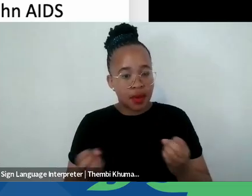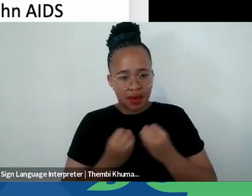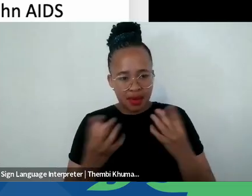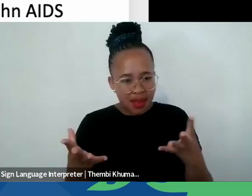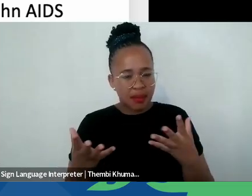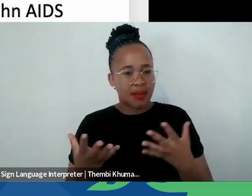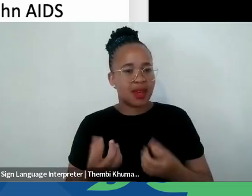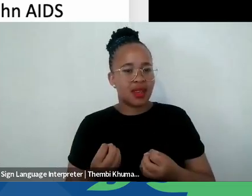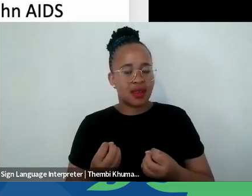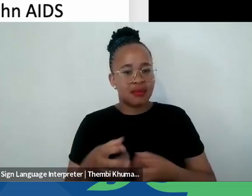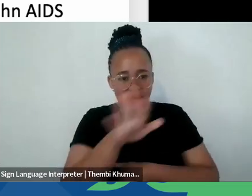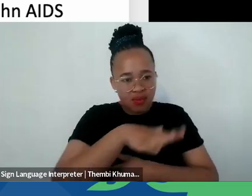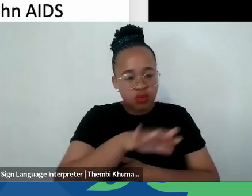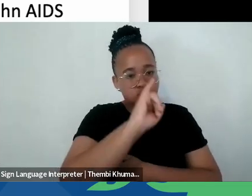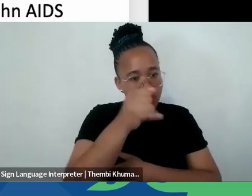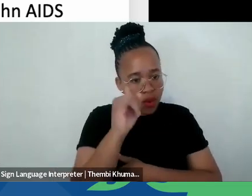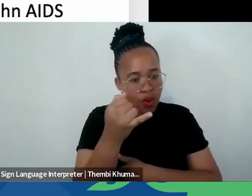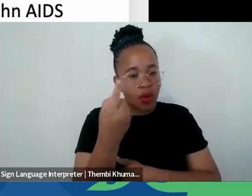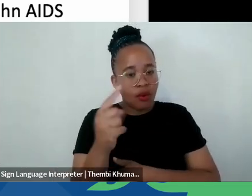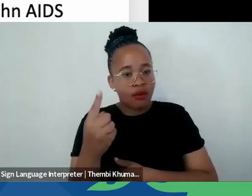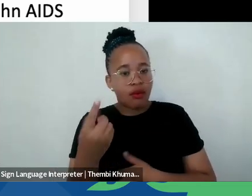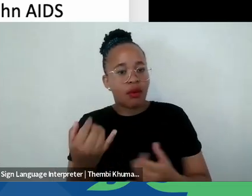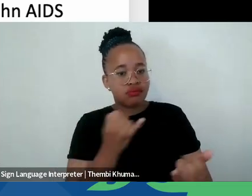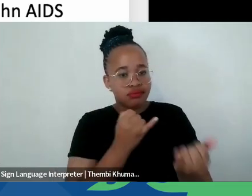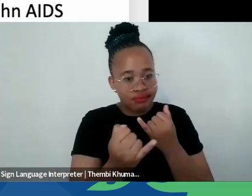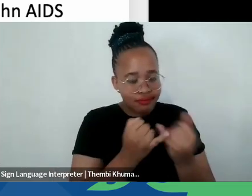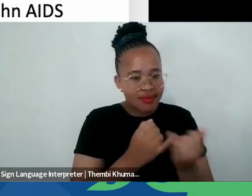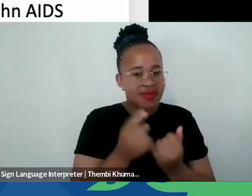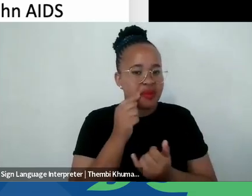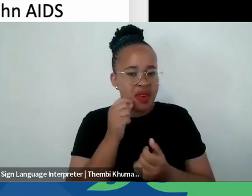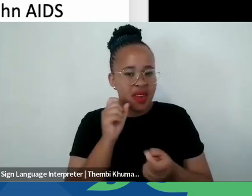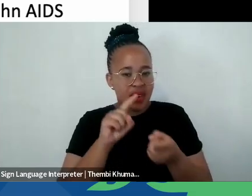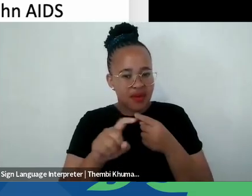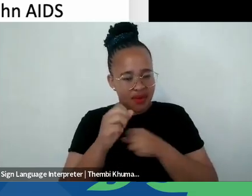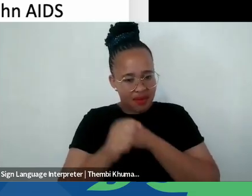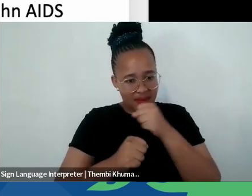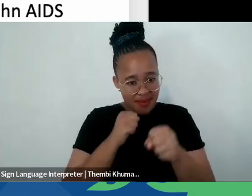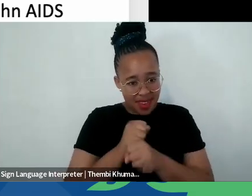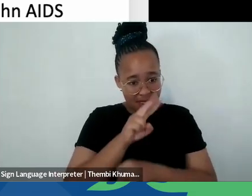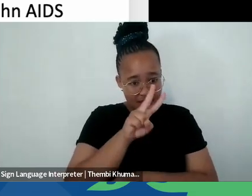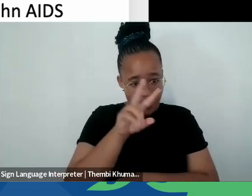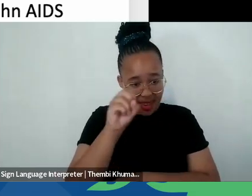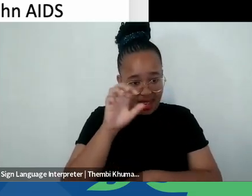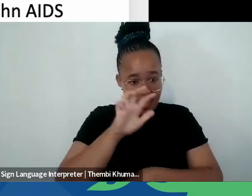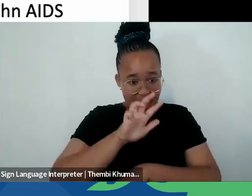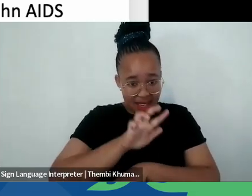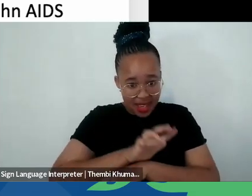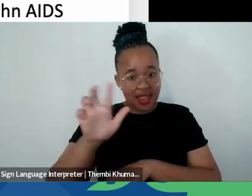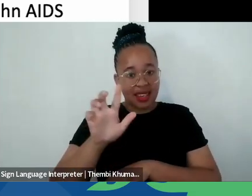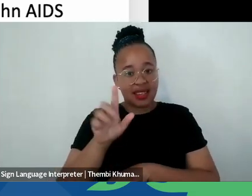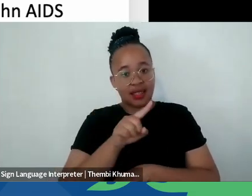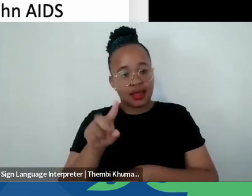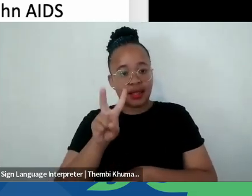the city of Johannesburg from 2018 till 2025. We worked